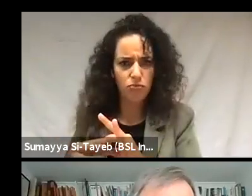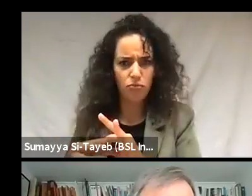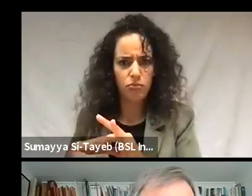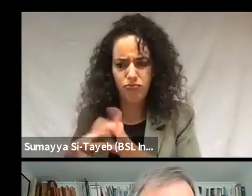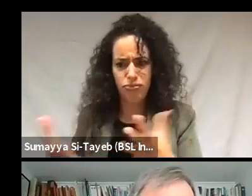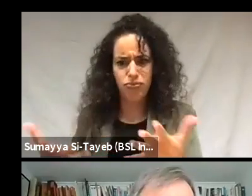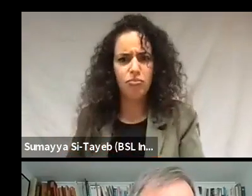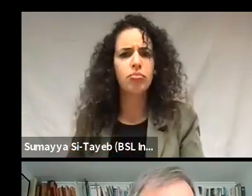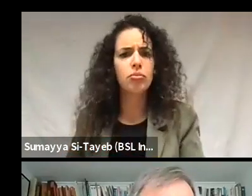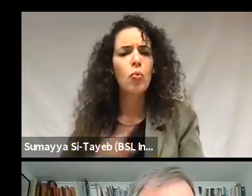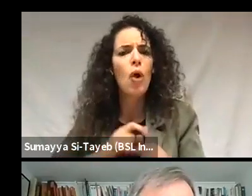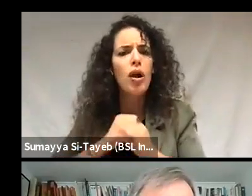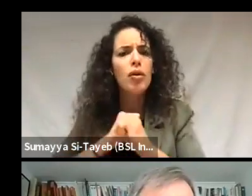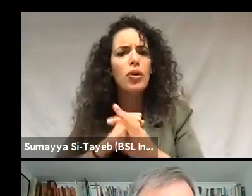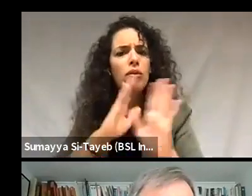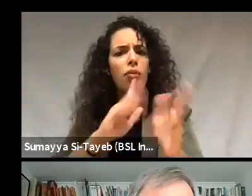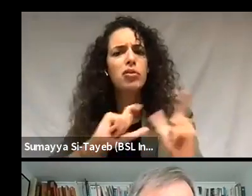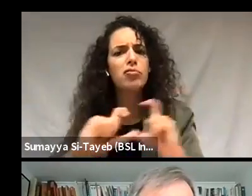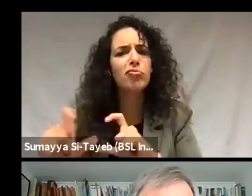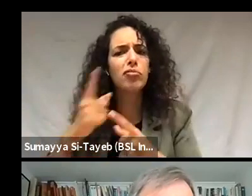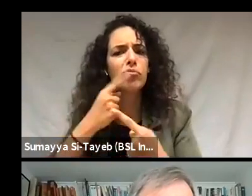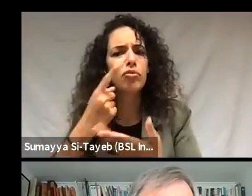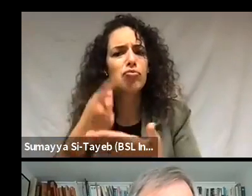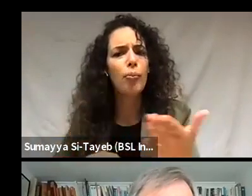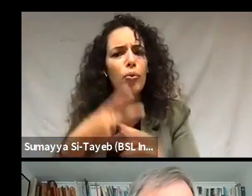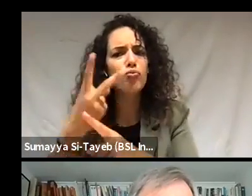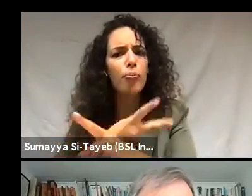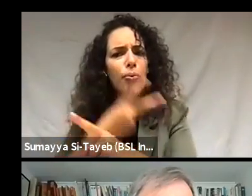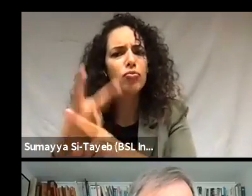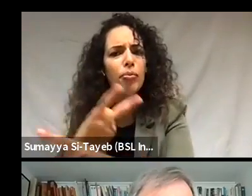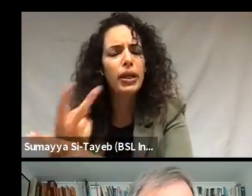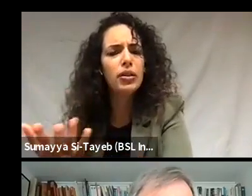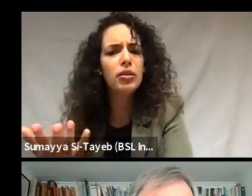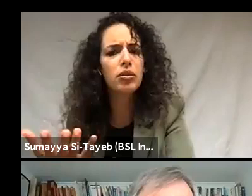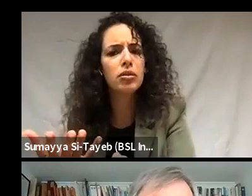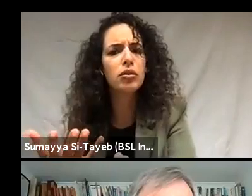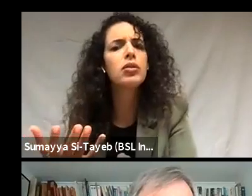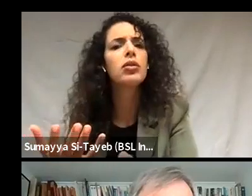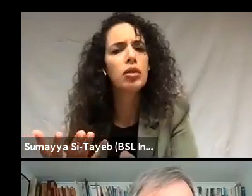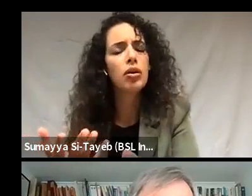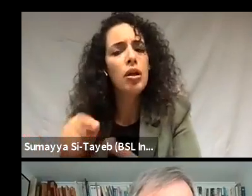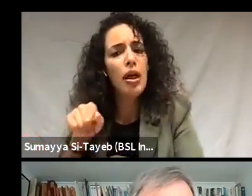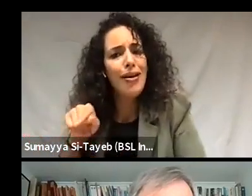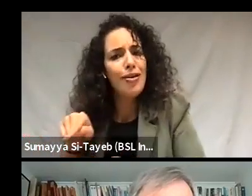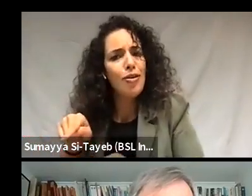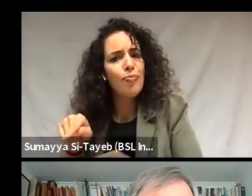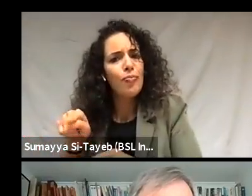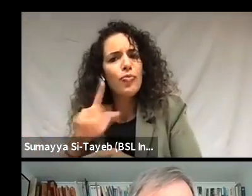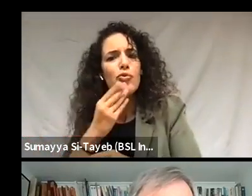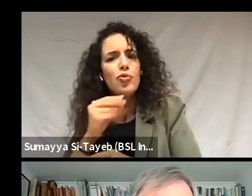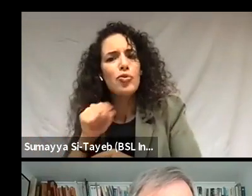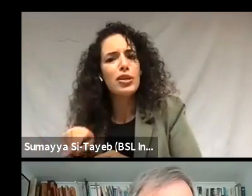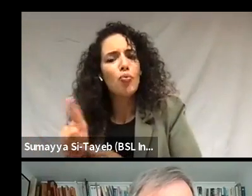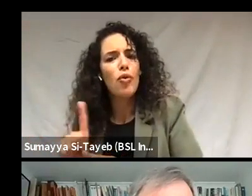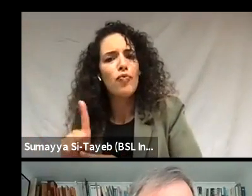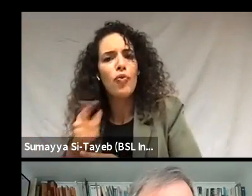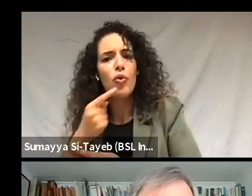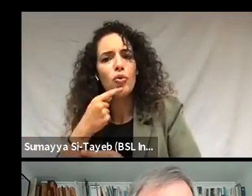mean, whoever try to do that, they want to cut the public sympathy and